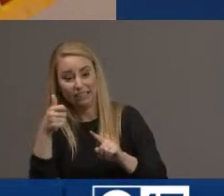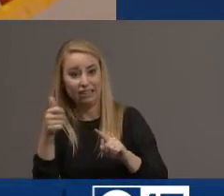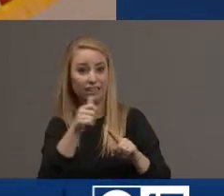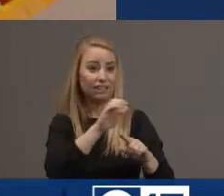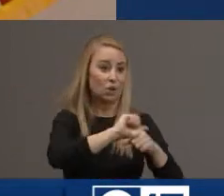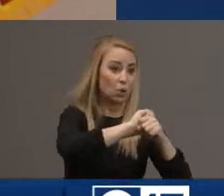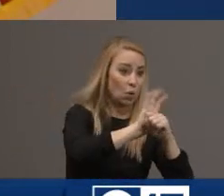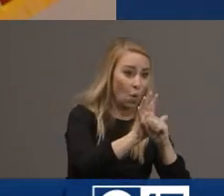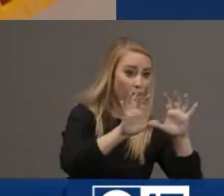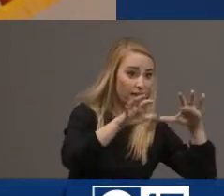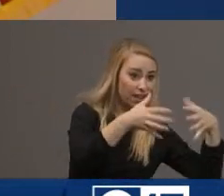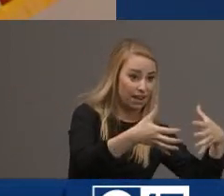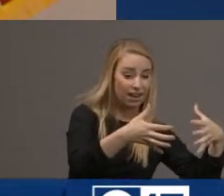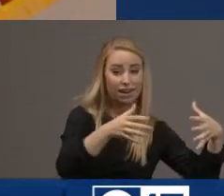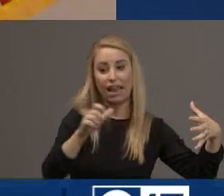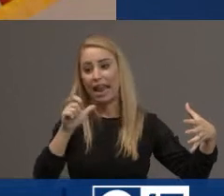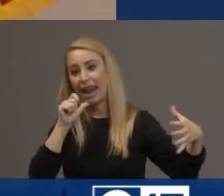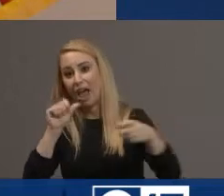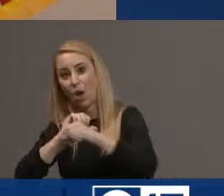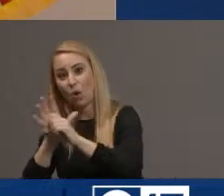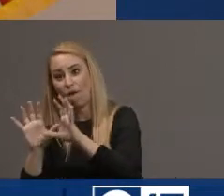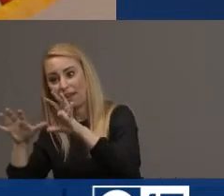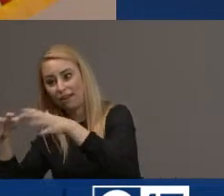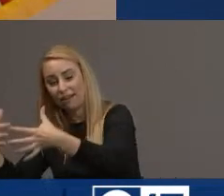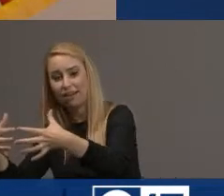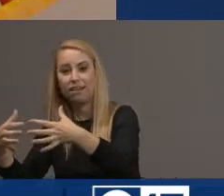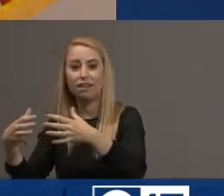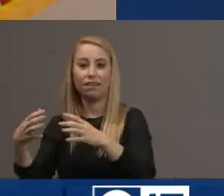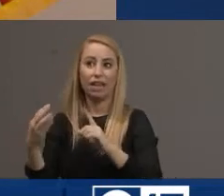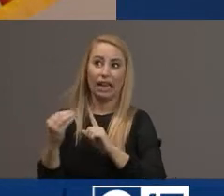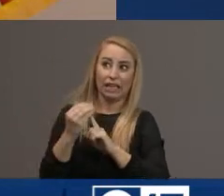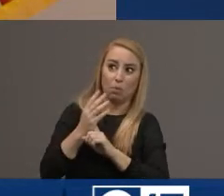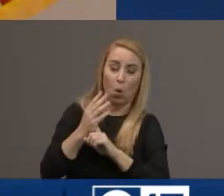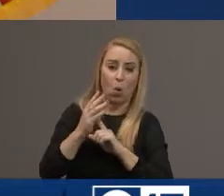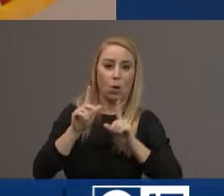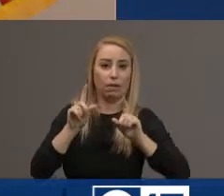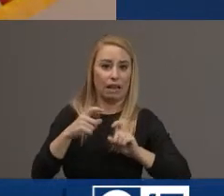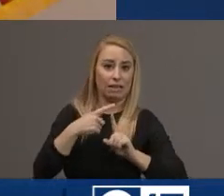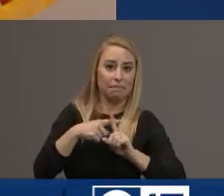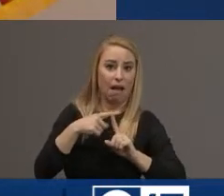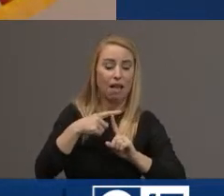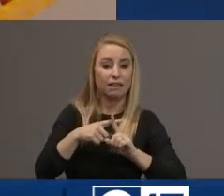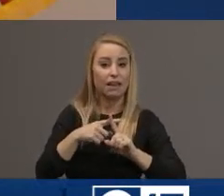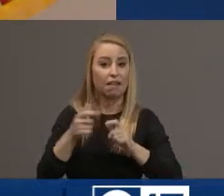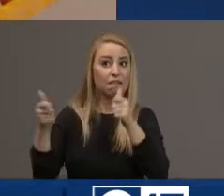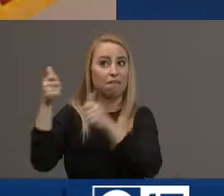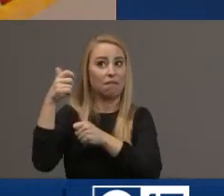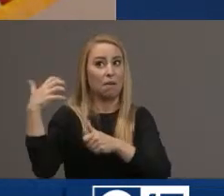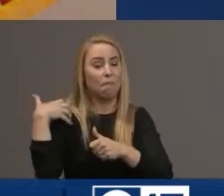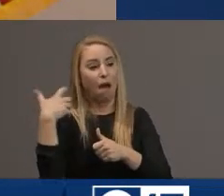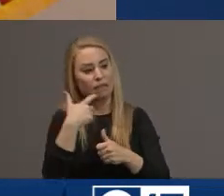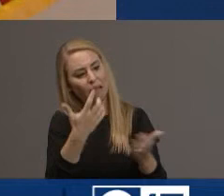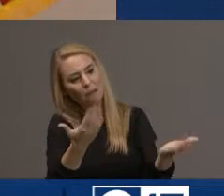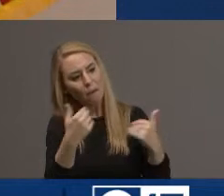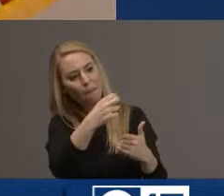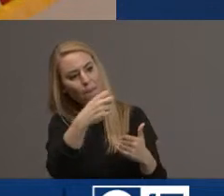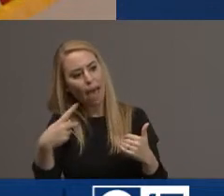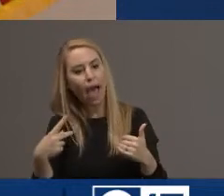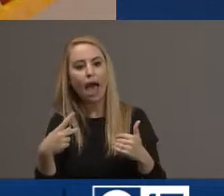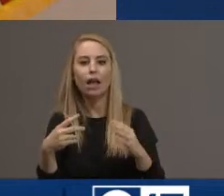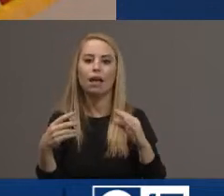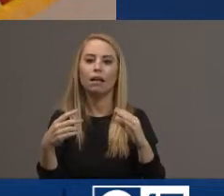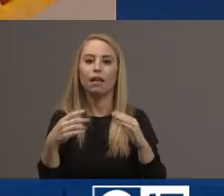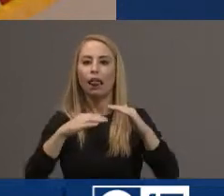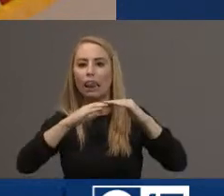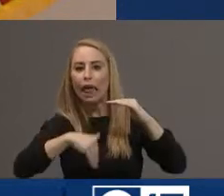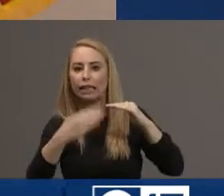patients, that some people that have been exposed or tested positive, they say that some employees are being asked to come back within 14 days,